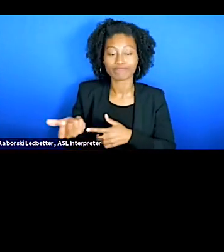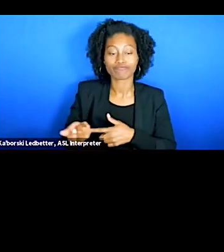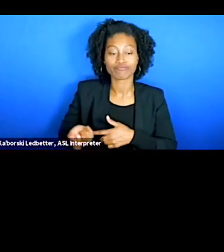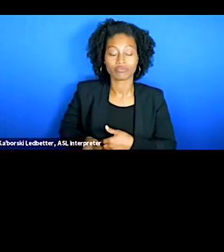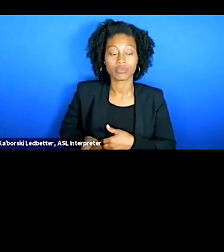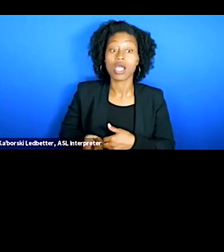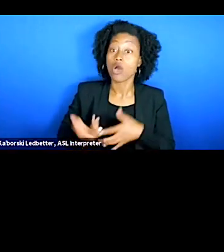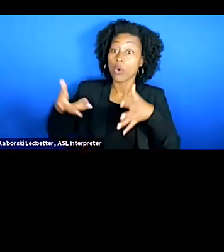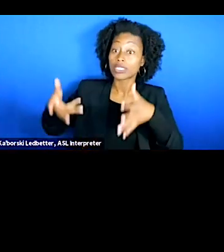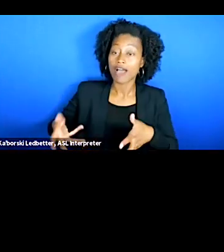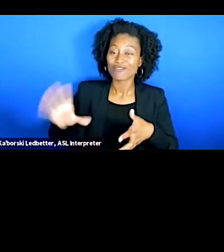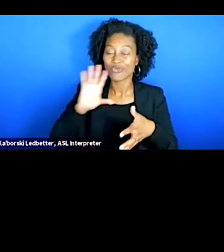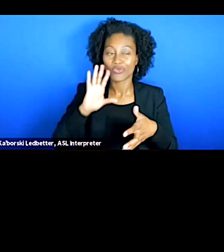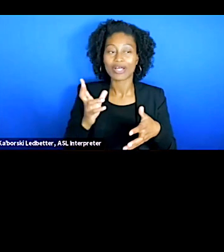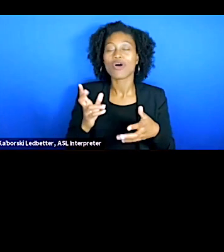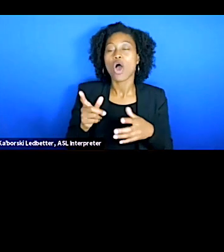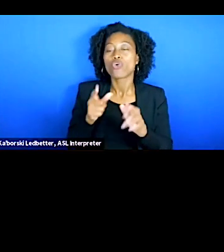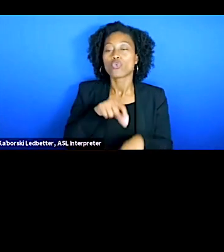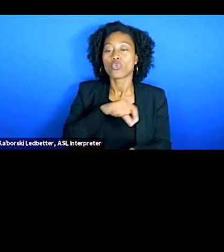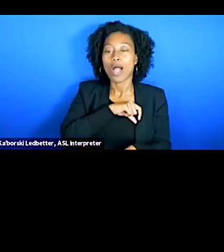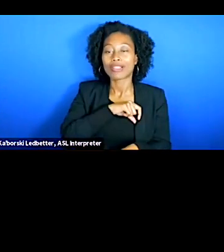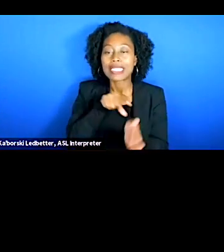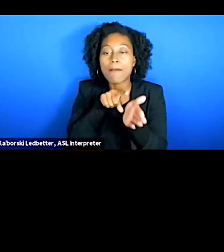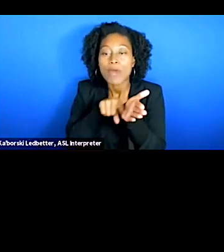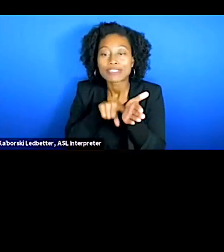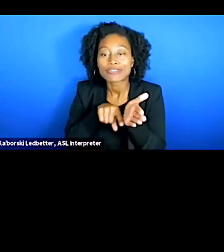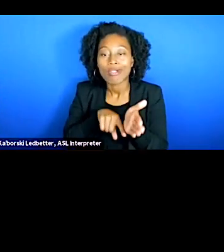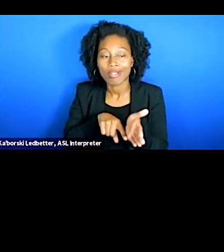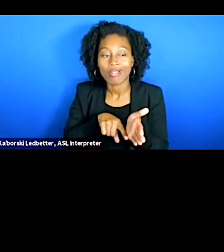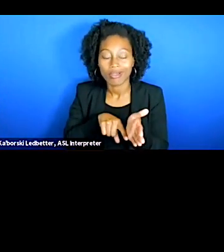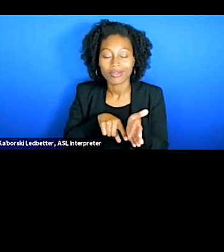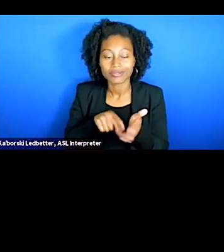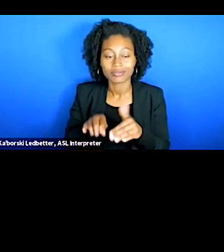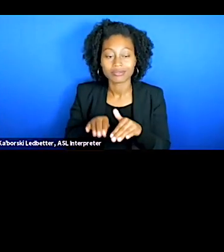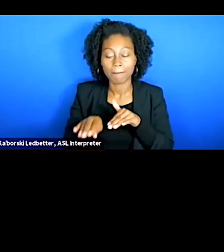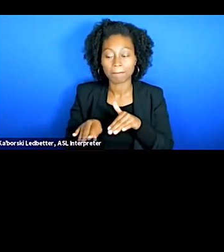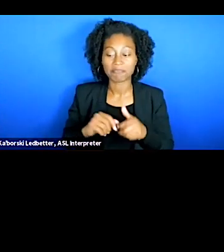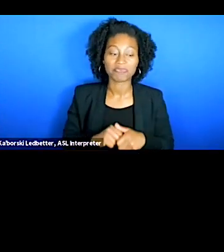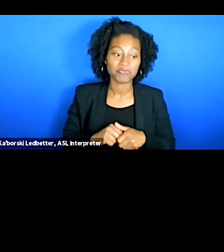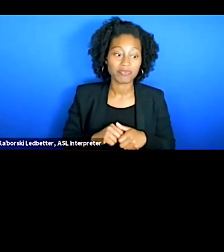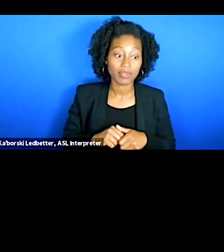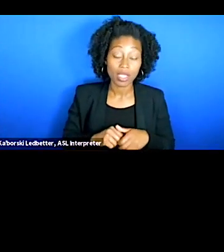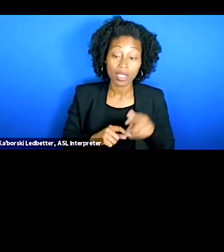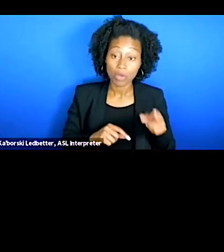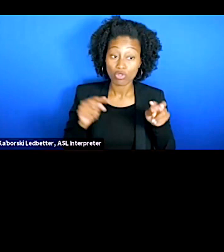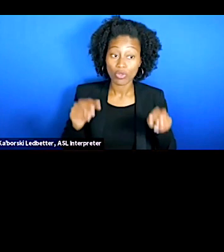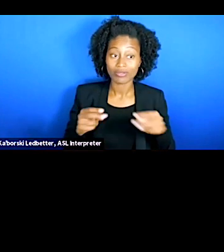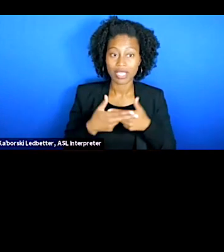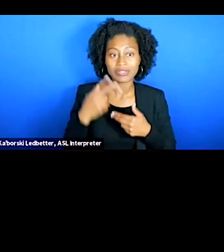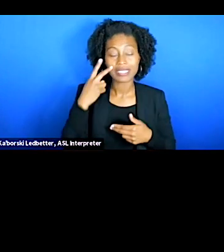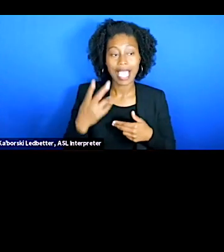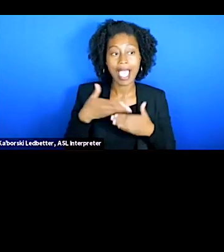step. In the example on the slide, you can see how after reading the study's full